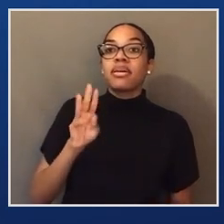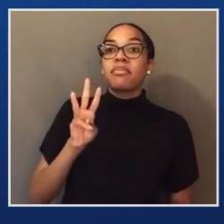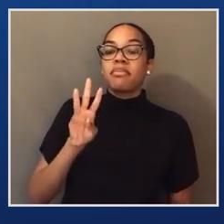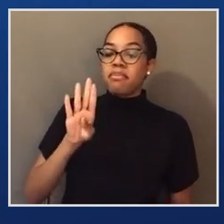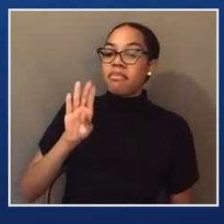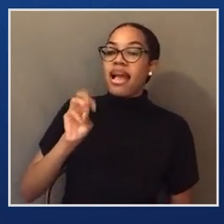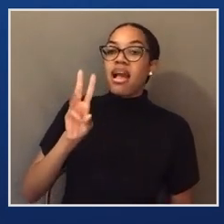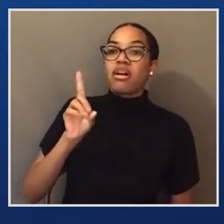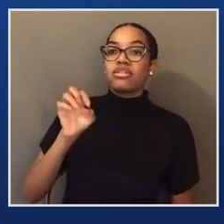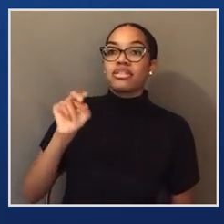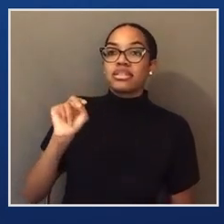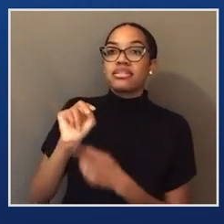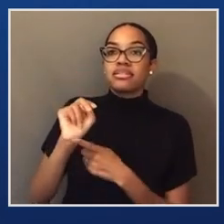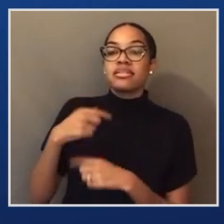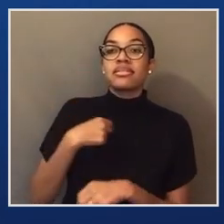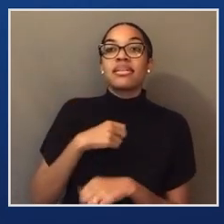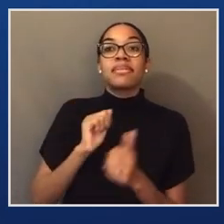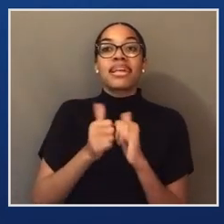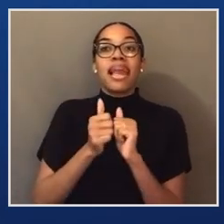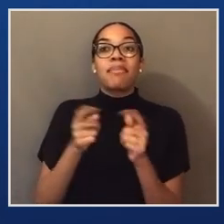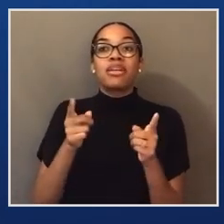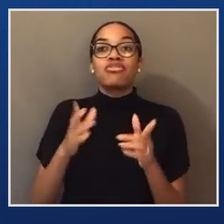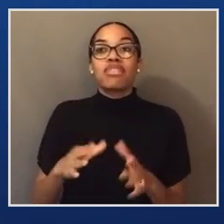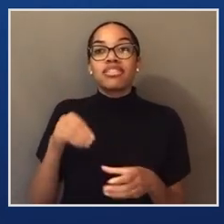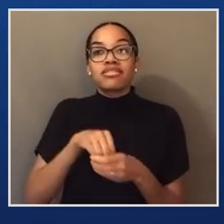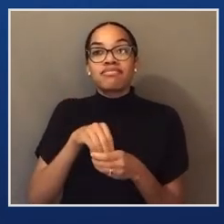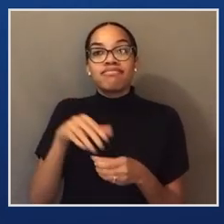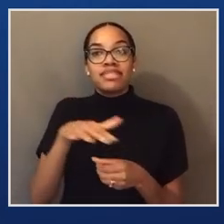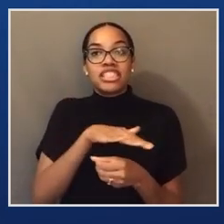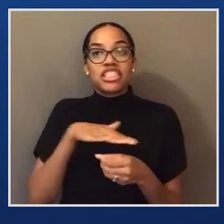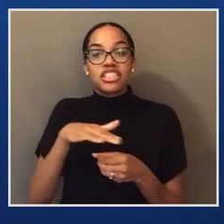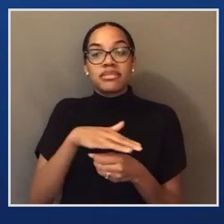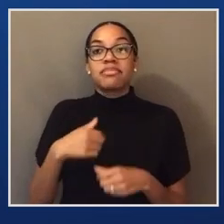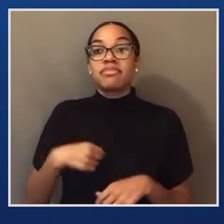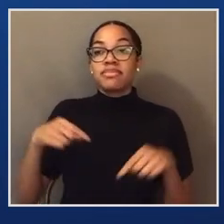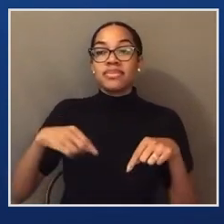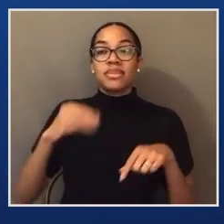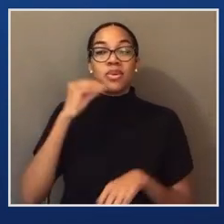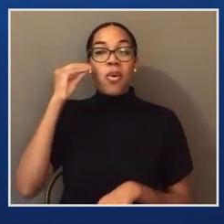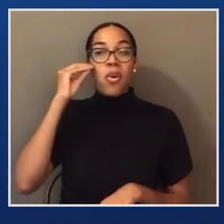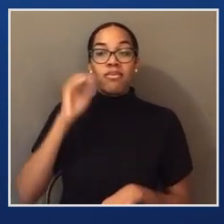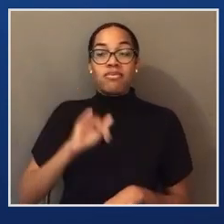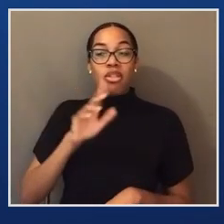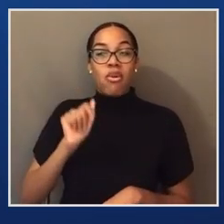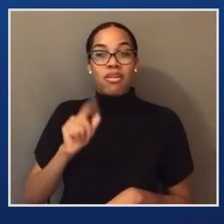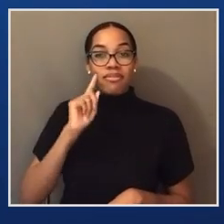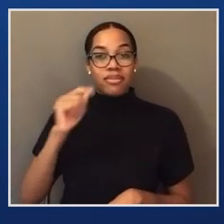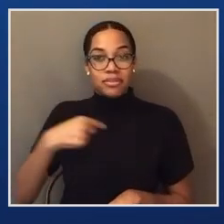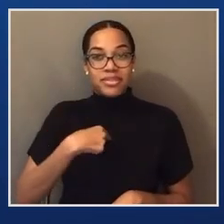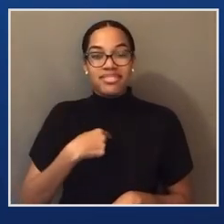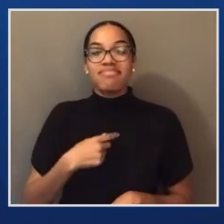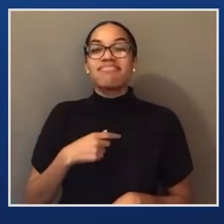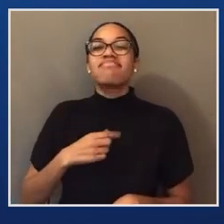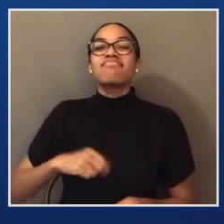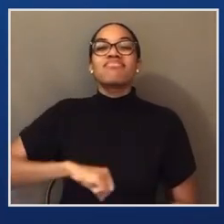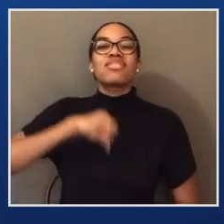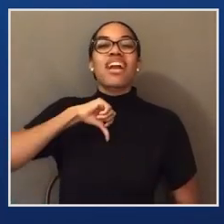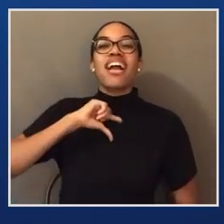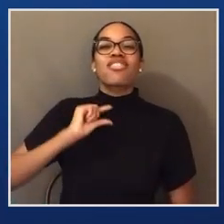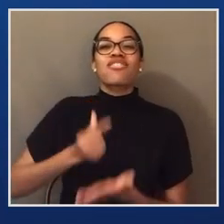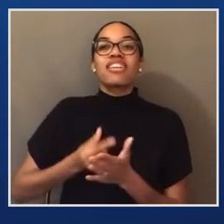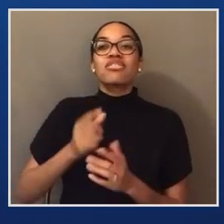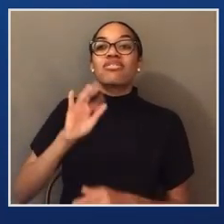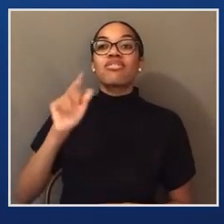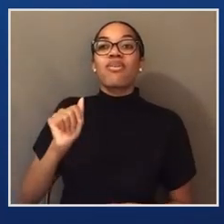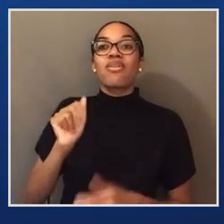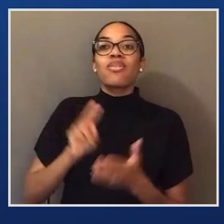Florida. It's home for me. I'm originally from Lake City, Florida. And I'm a proud graduate of Florida A&M University. And I'm supporting Joe and Kamala